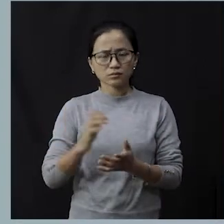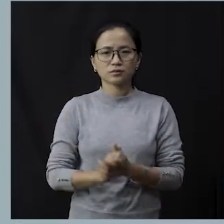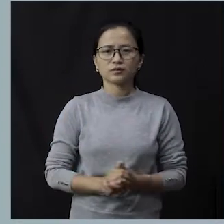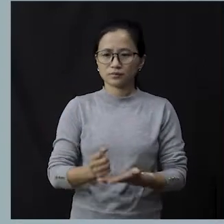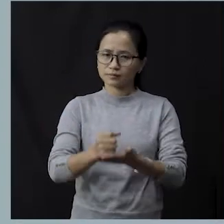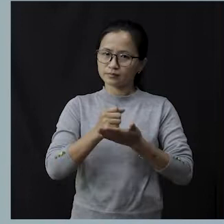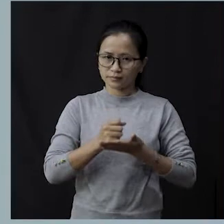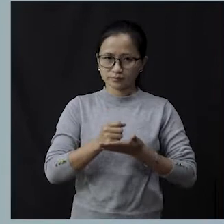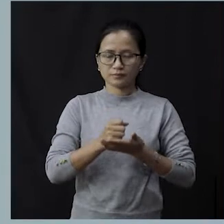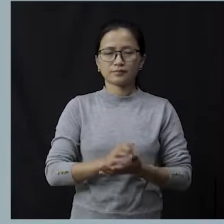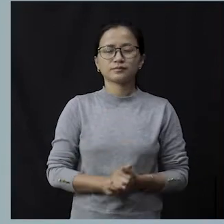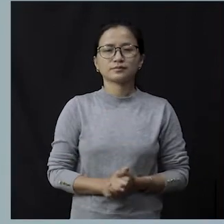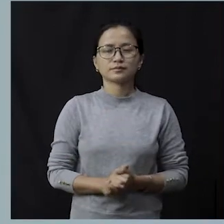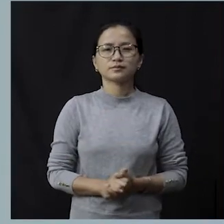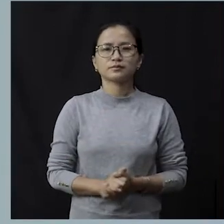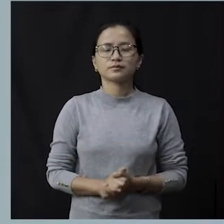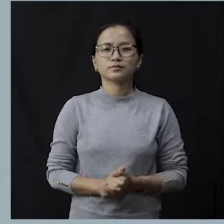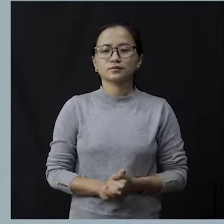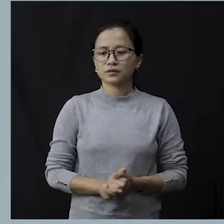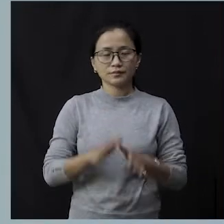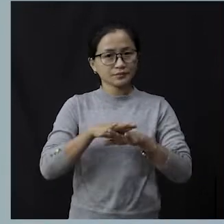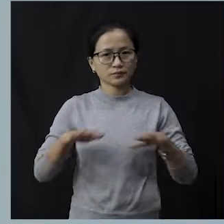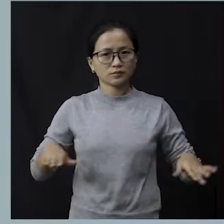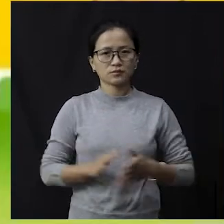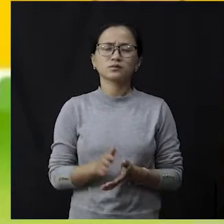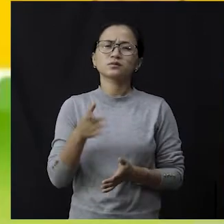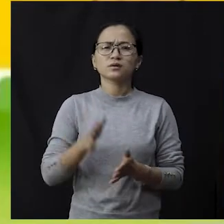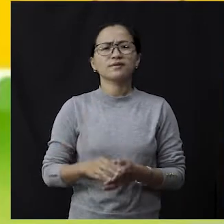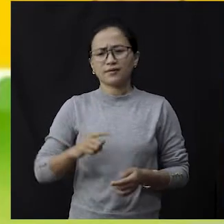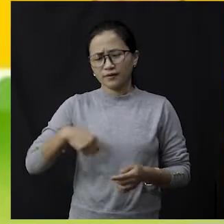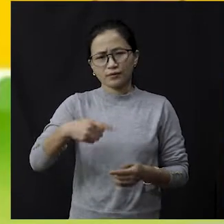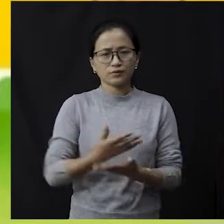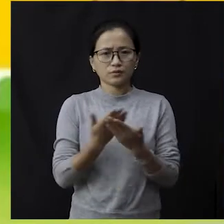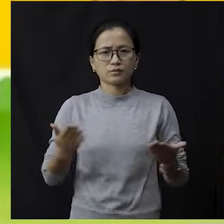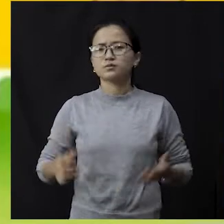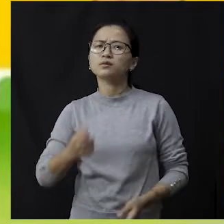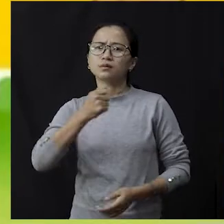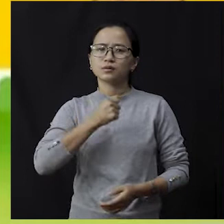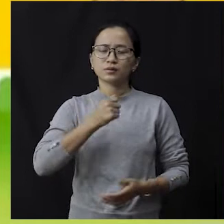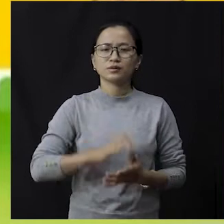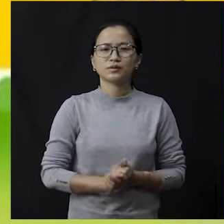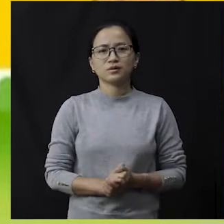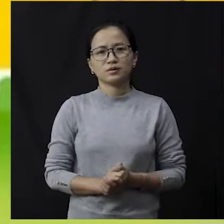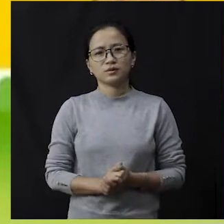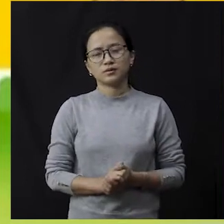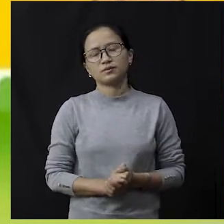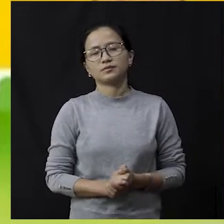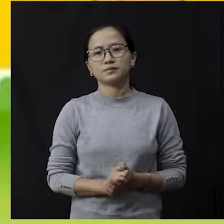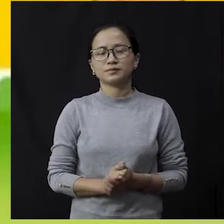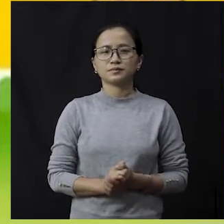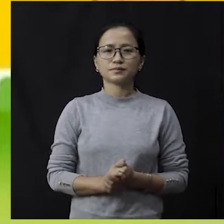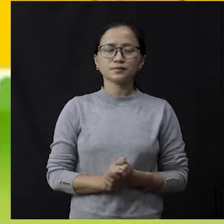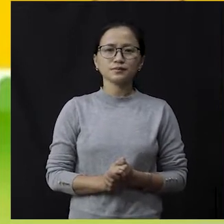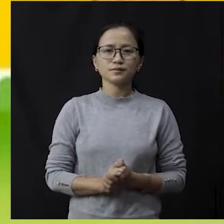community helpers. So students, we cannot do everything by ourselves. Yes or no? We cannot do everything